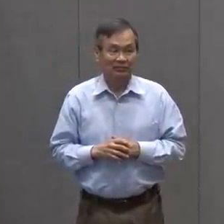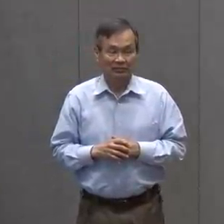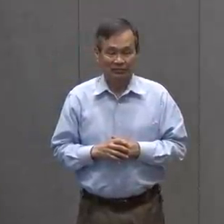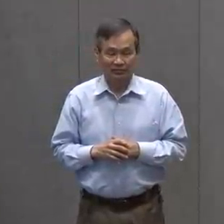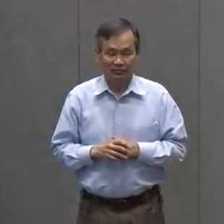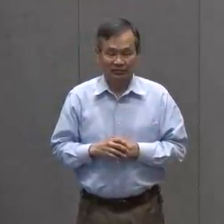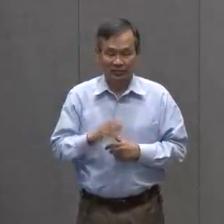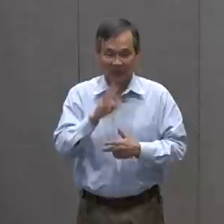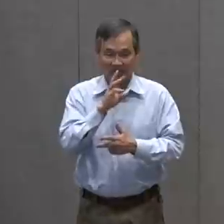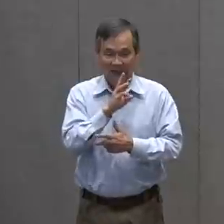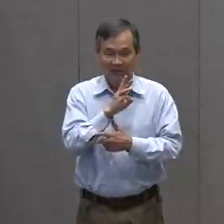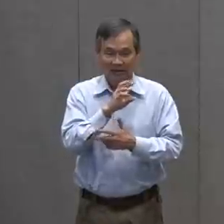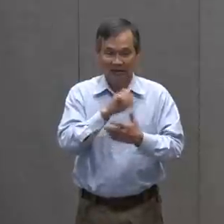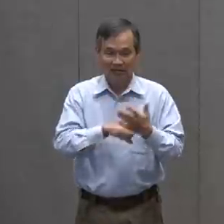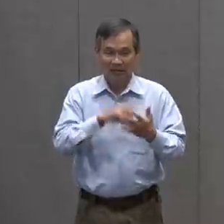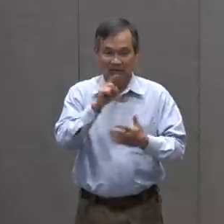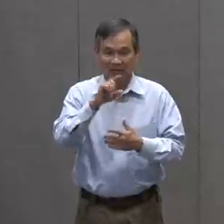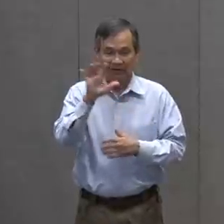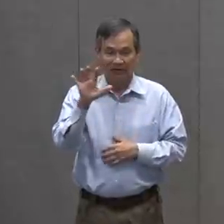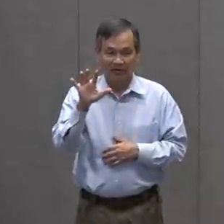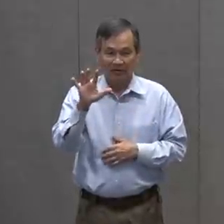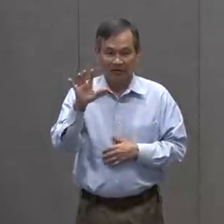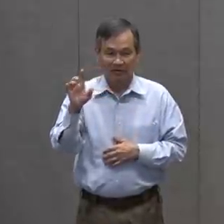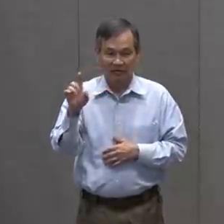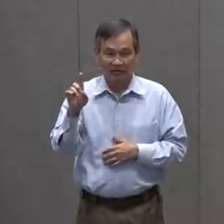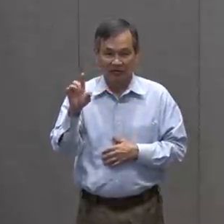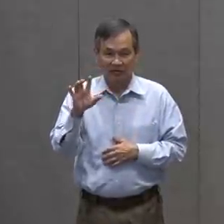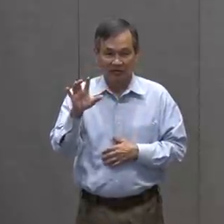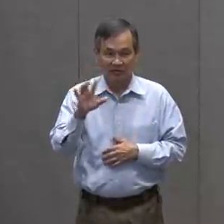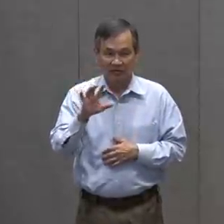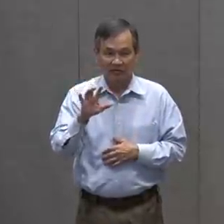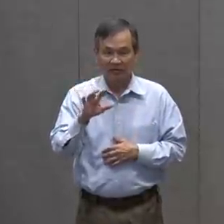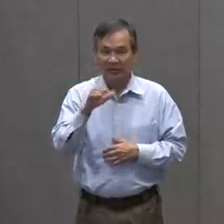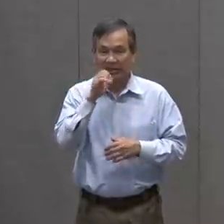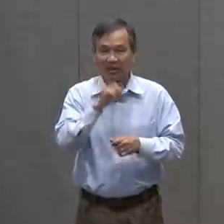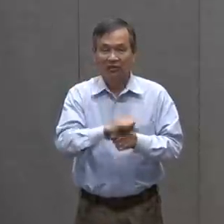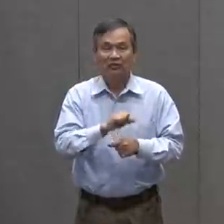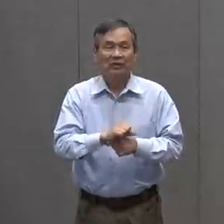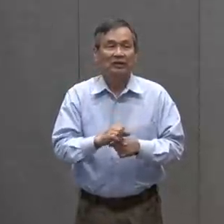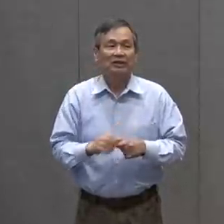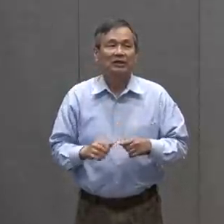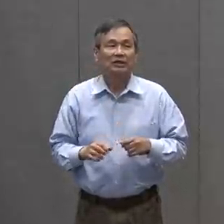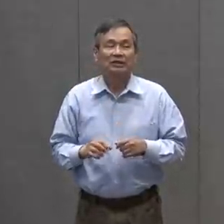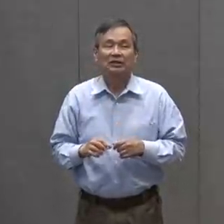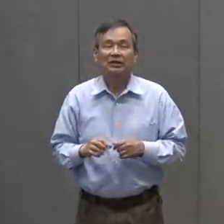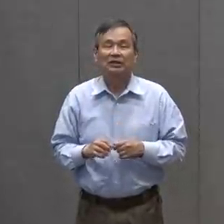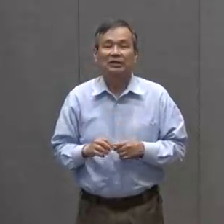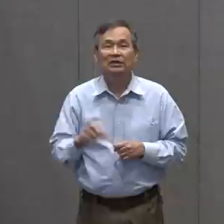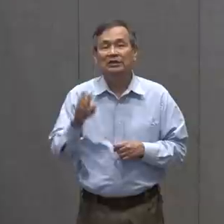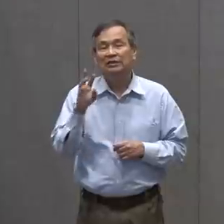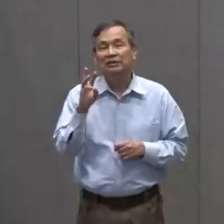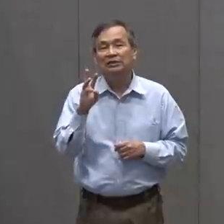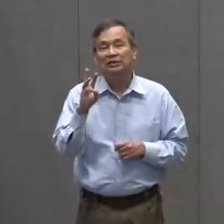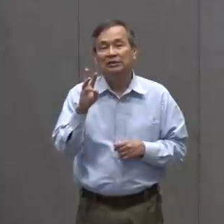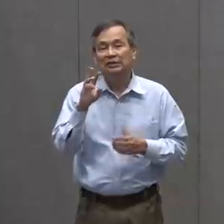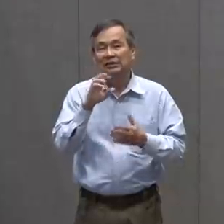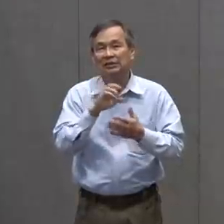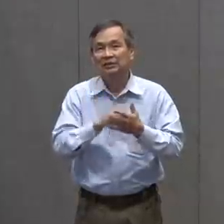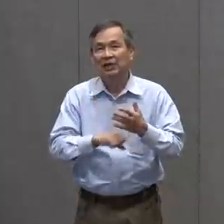6 minus 5 is 1, plus 2 is 3. That won't work. 6 minus